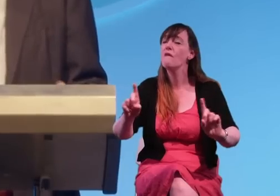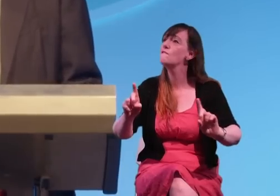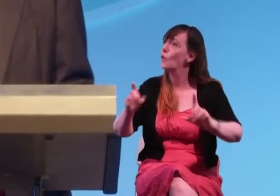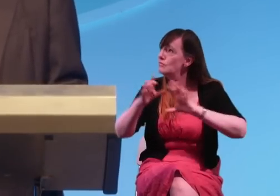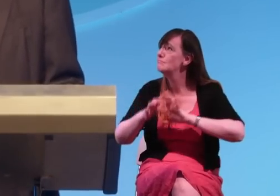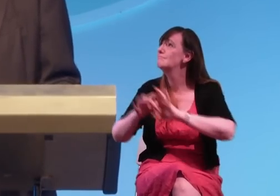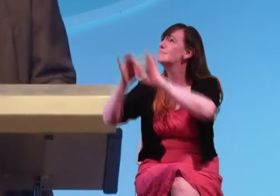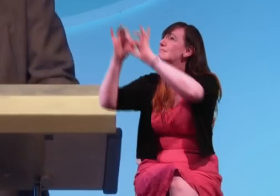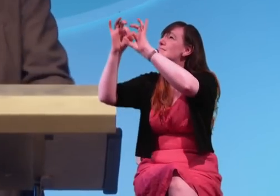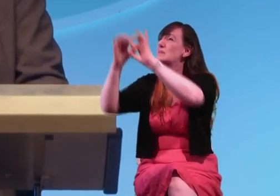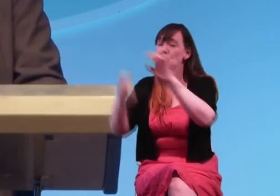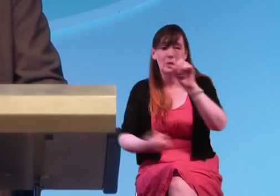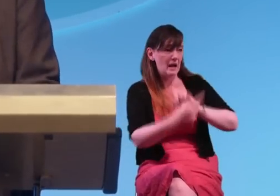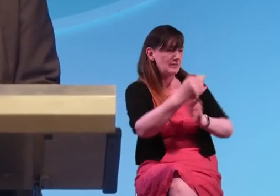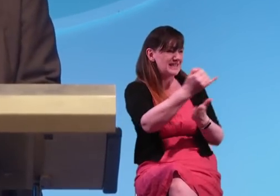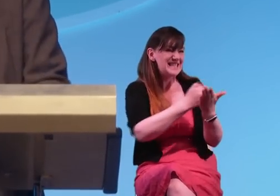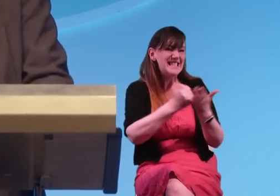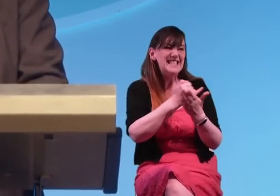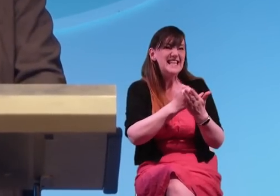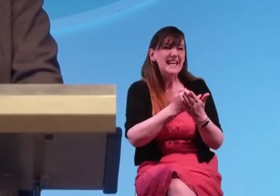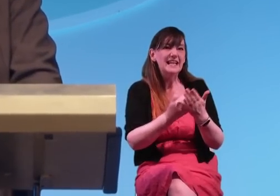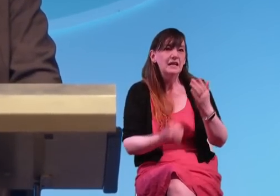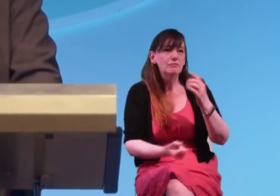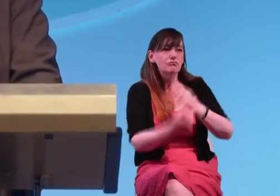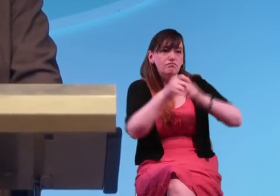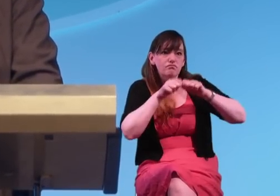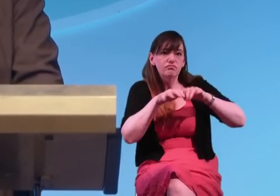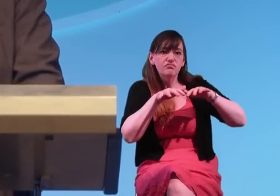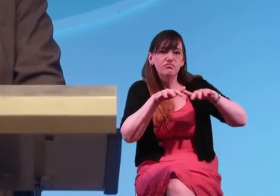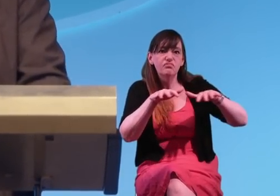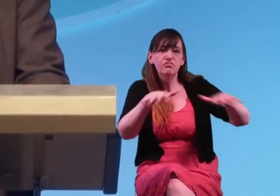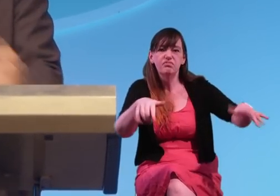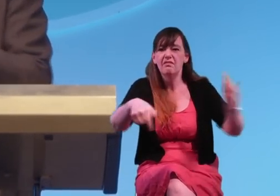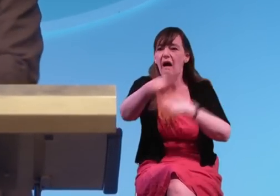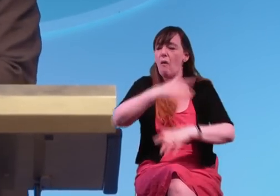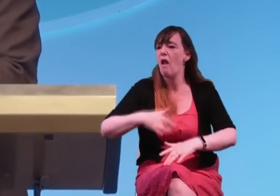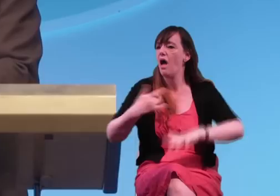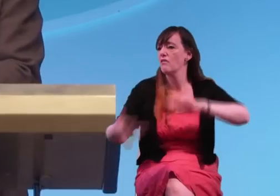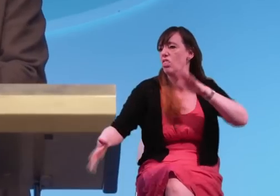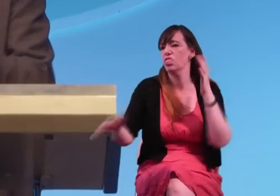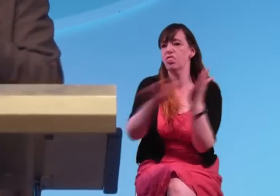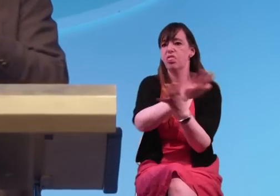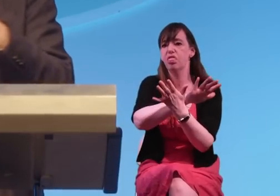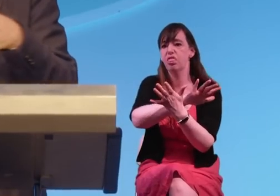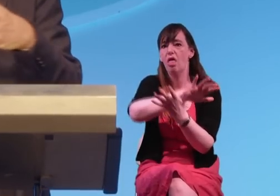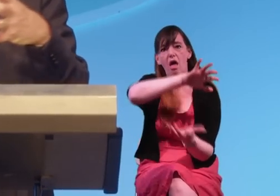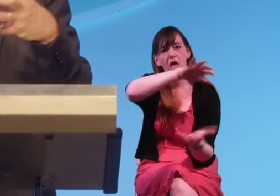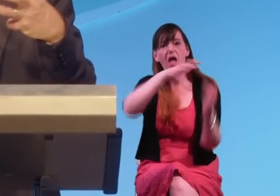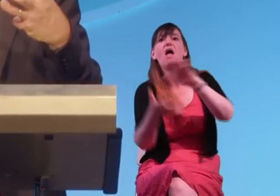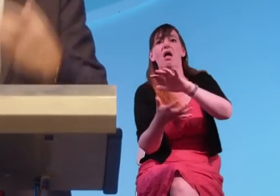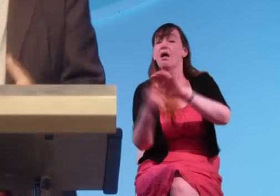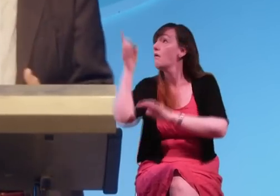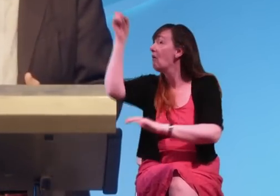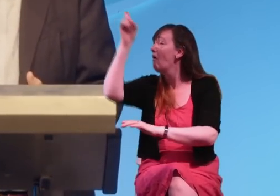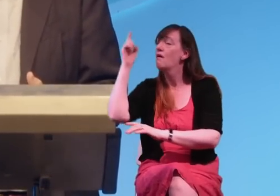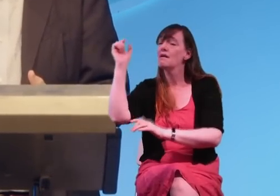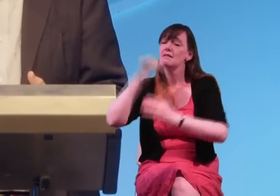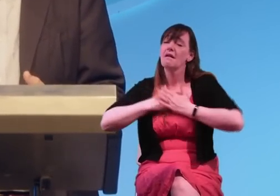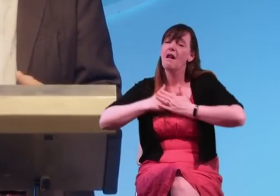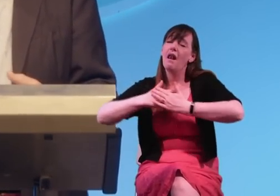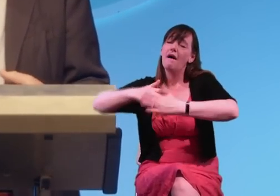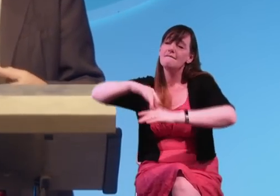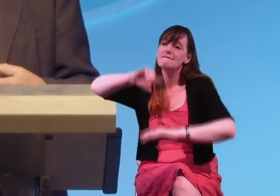as a result of that, we're messed up. We live broken lives. That God, in his great love, has come down into